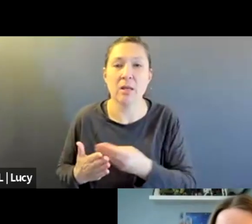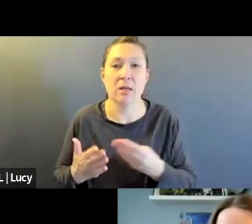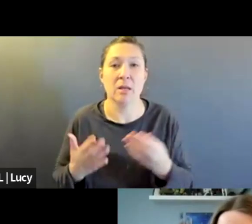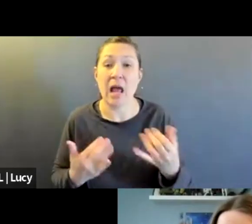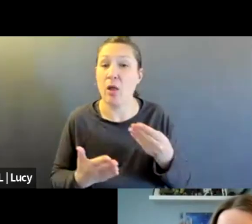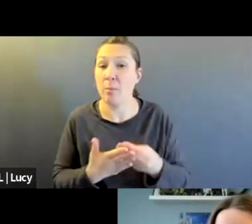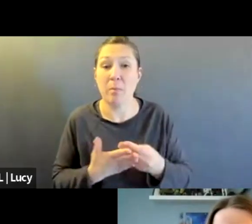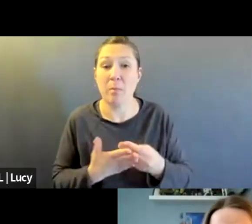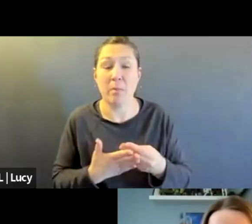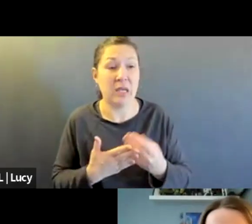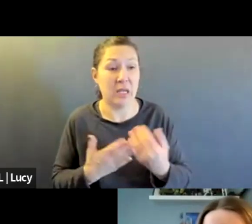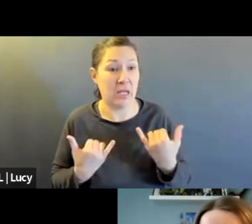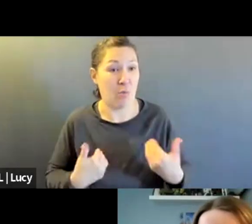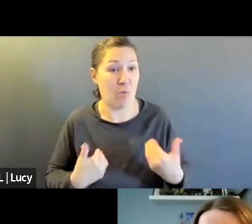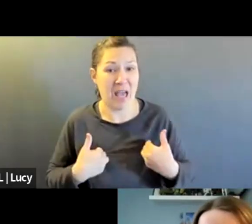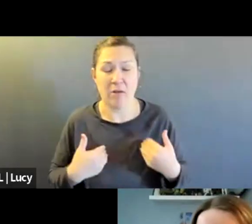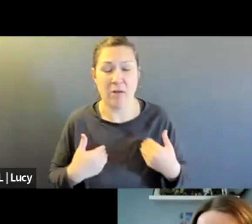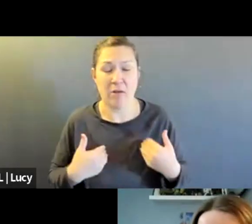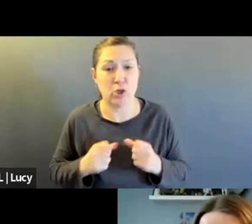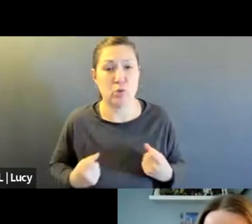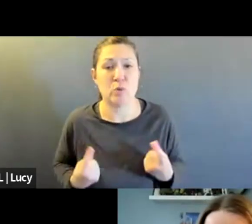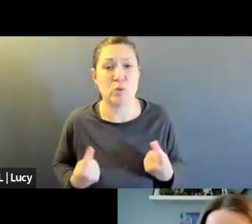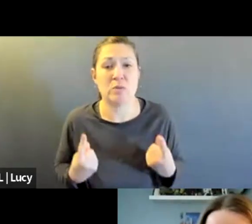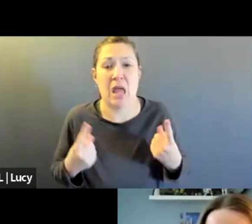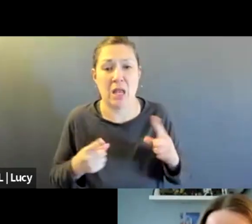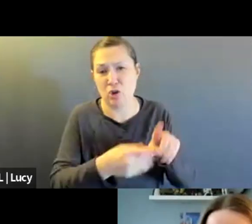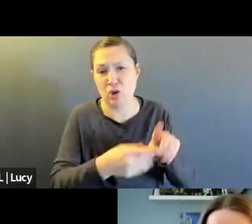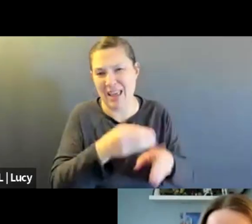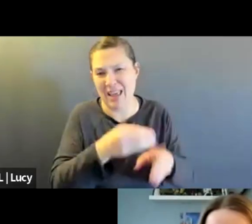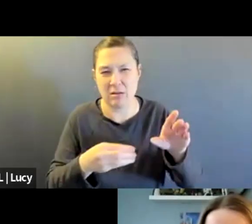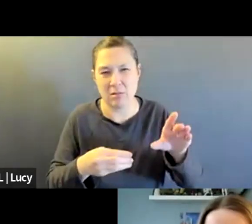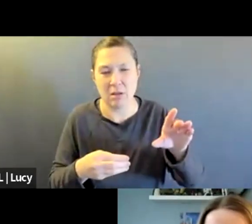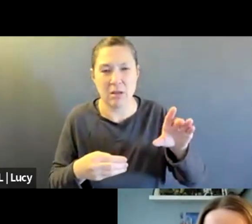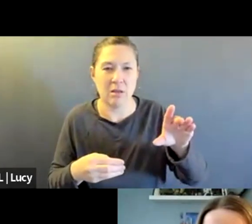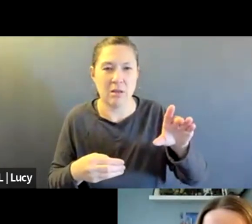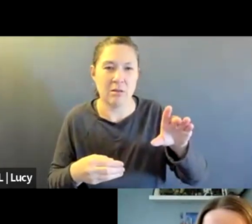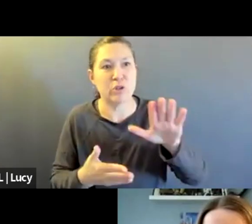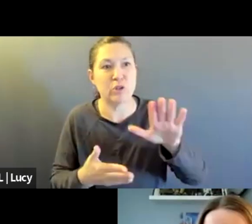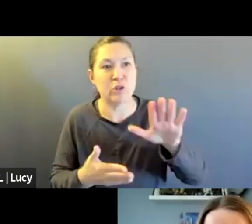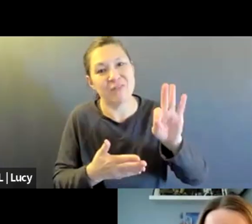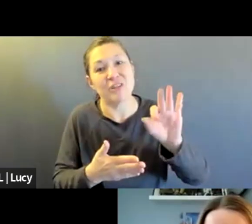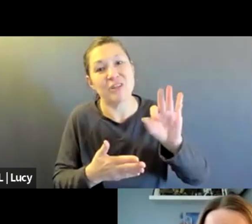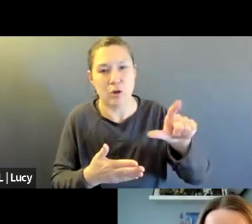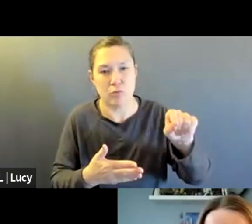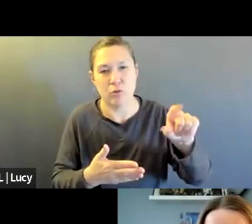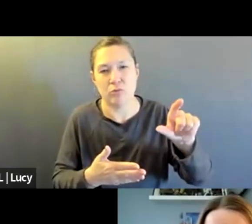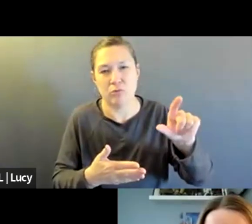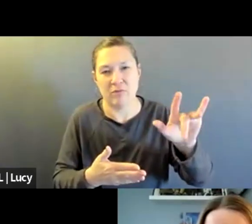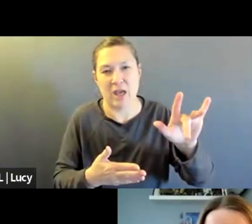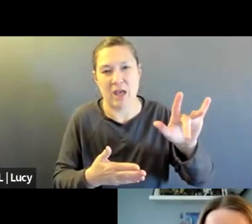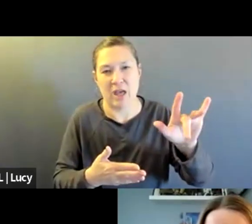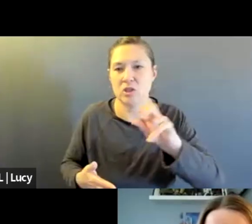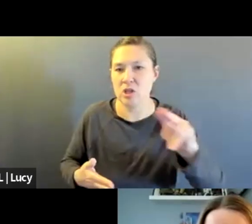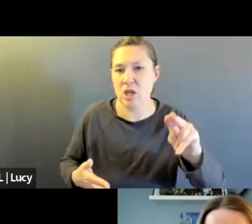and are able to use. That's good news. I think that's a big weighs heavy on a lot of folks. Sorry, I was